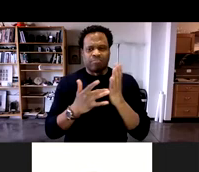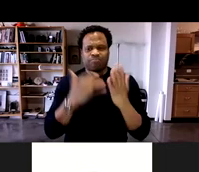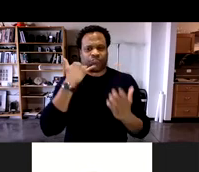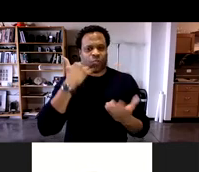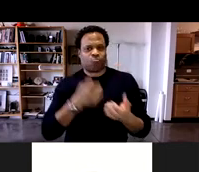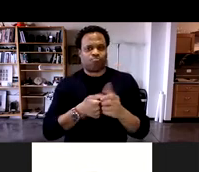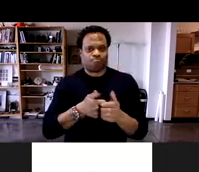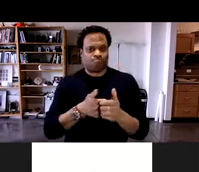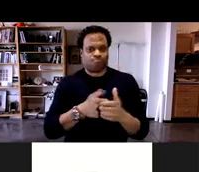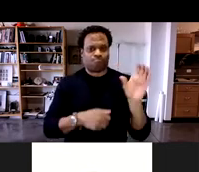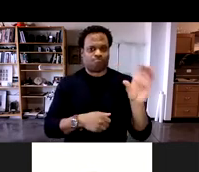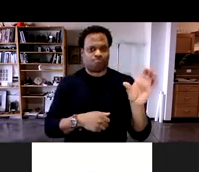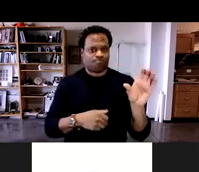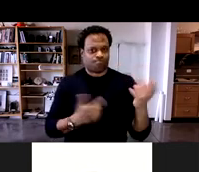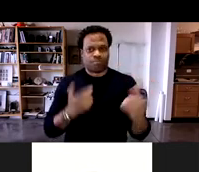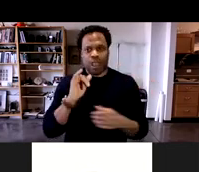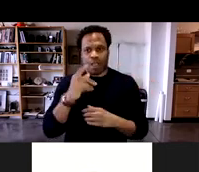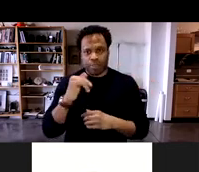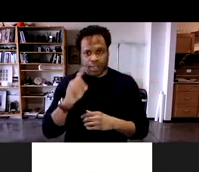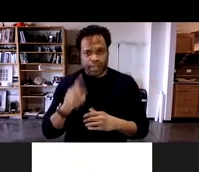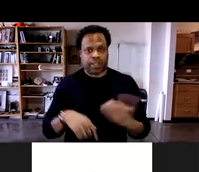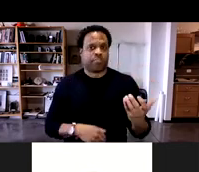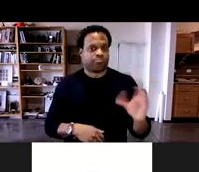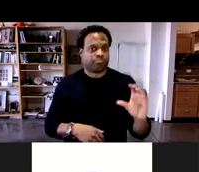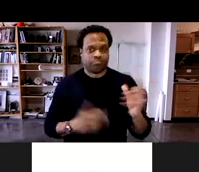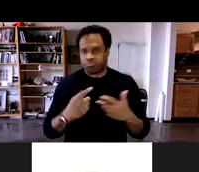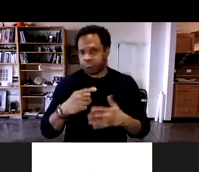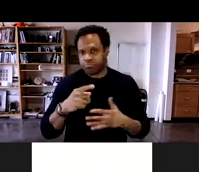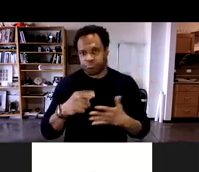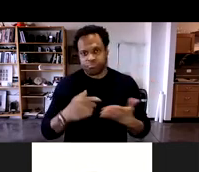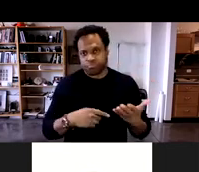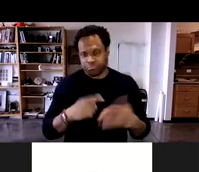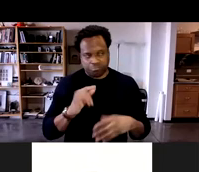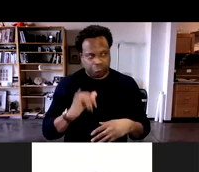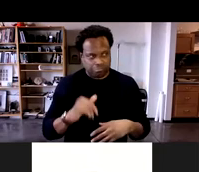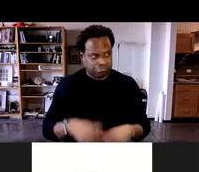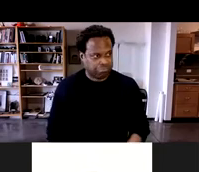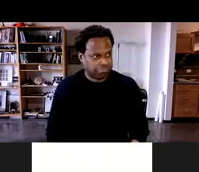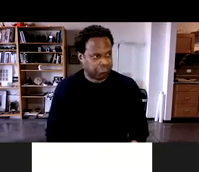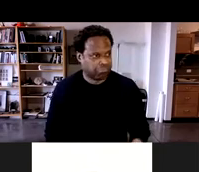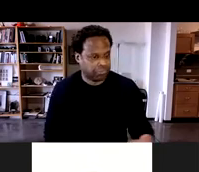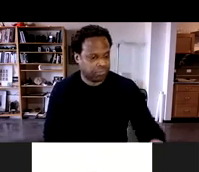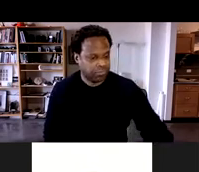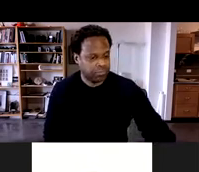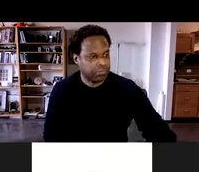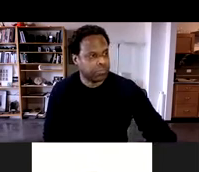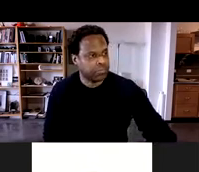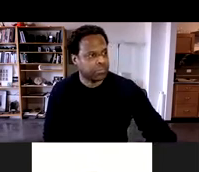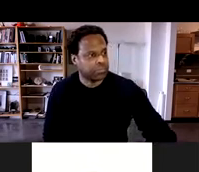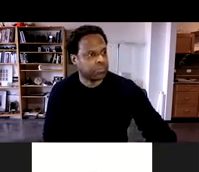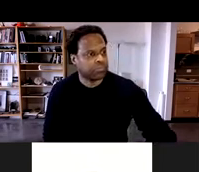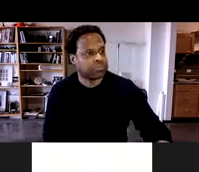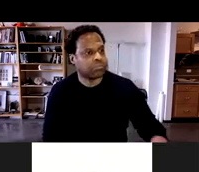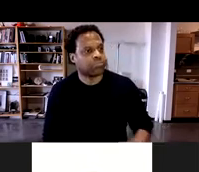can do, the various phone apps on your iPad or your iPhone and whatnot, those